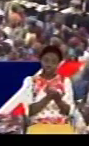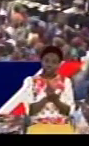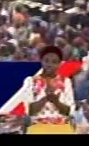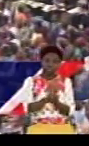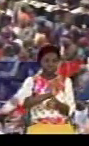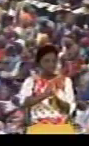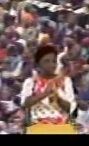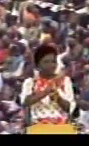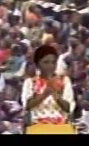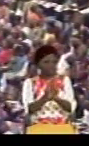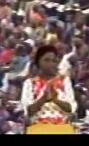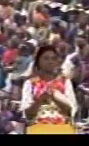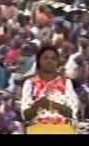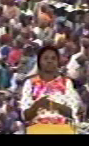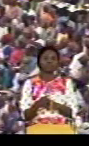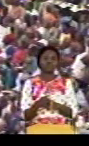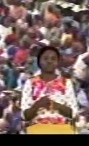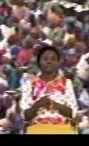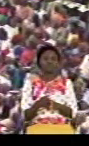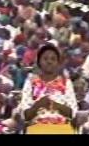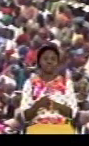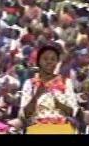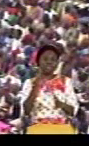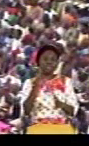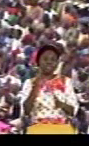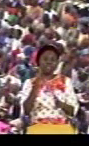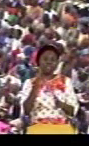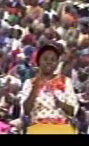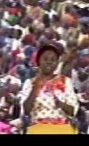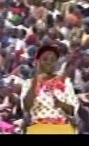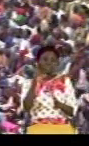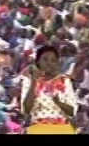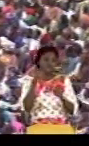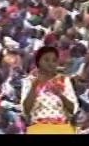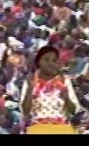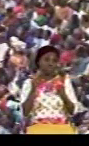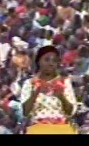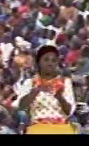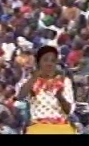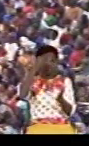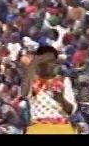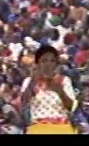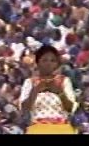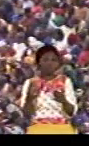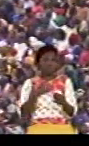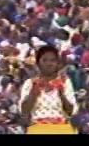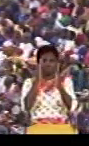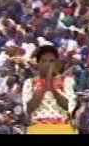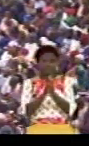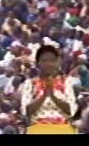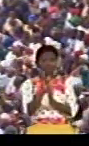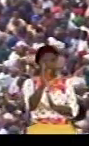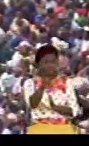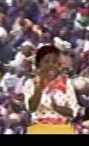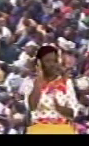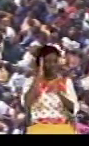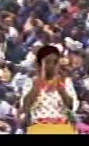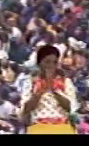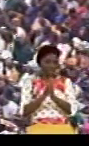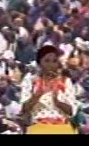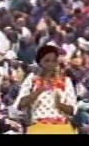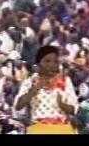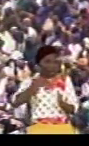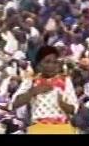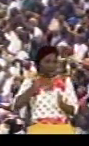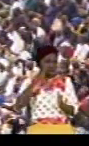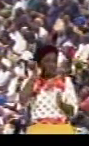Pray. You will pray. I will pray. And as our prayer meets together,